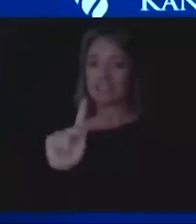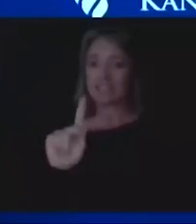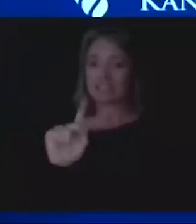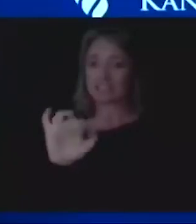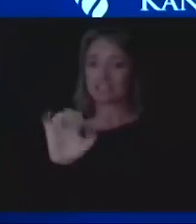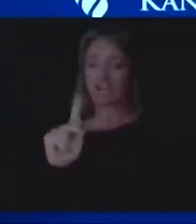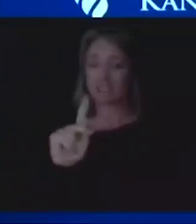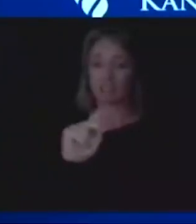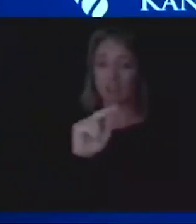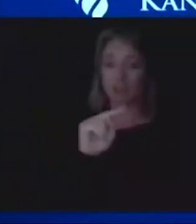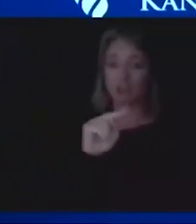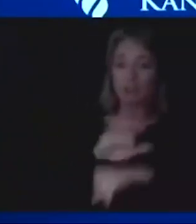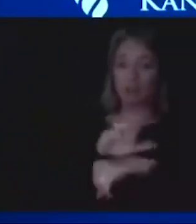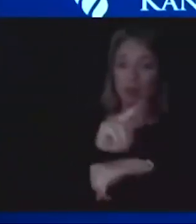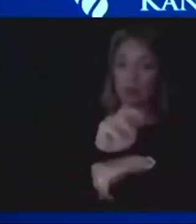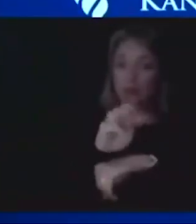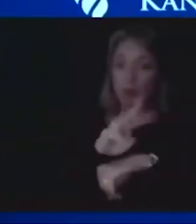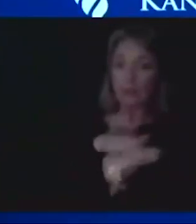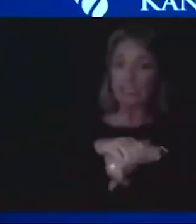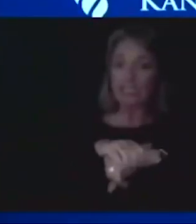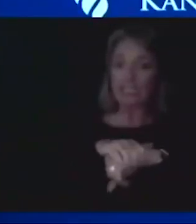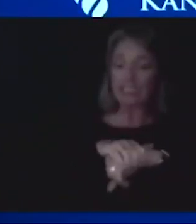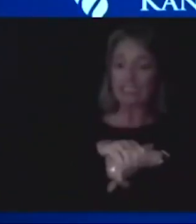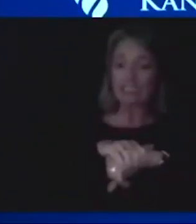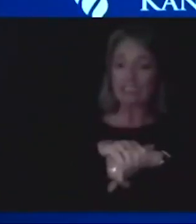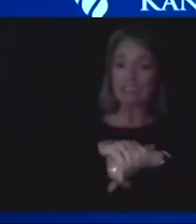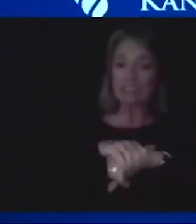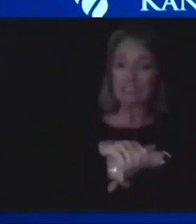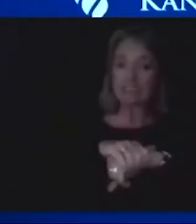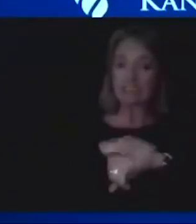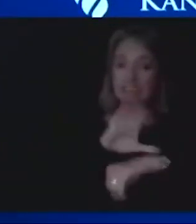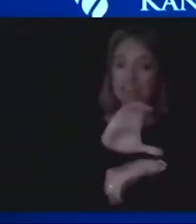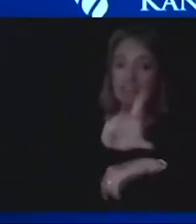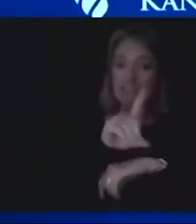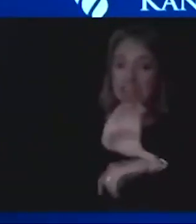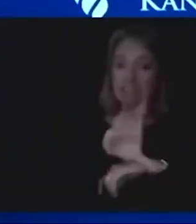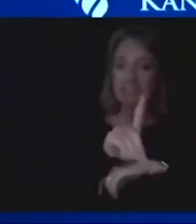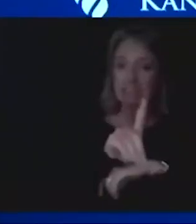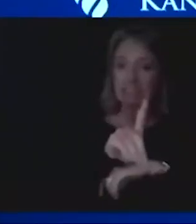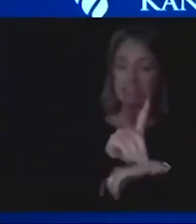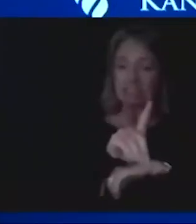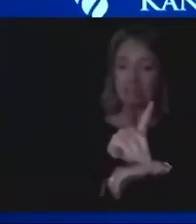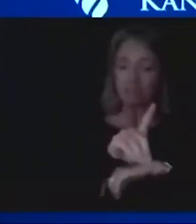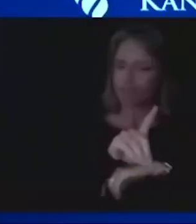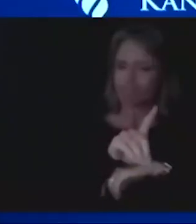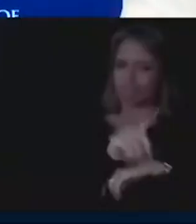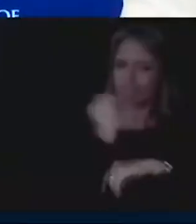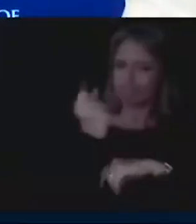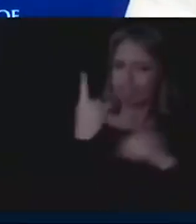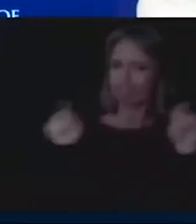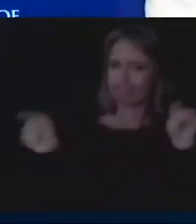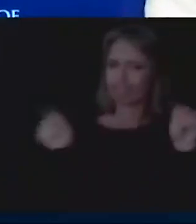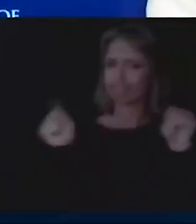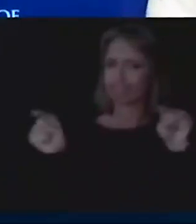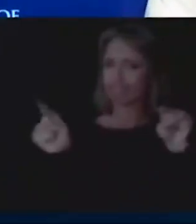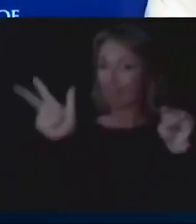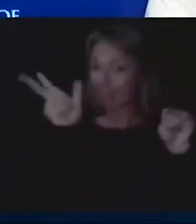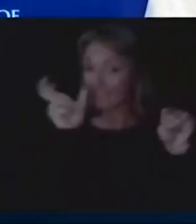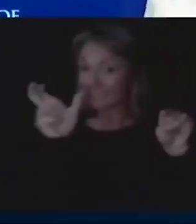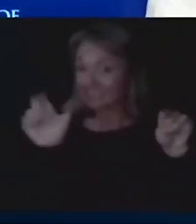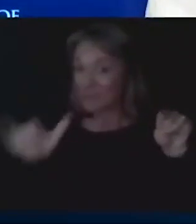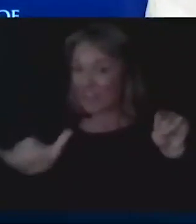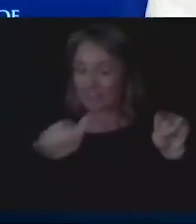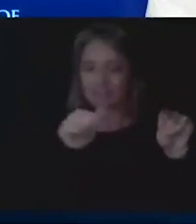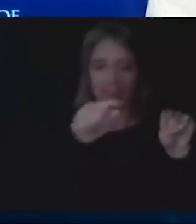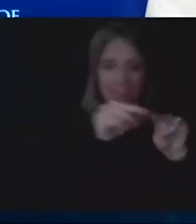again. Yeah. TikTok against the CDC. I just don't understand it. I don't get it. It is really